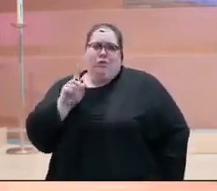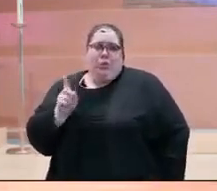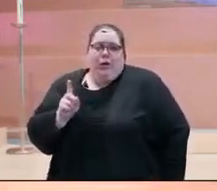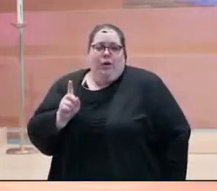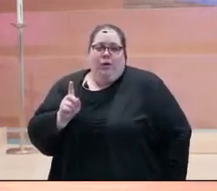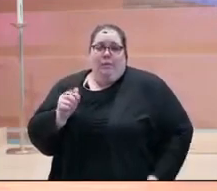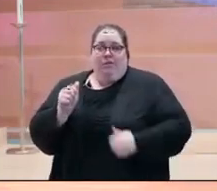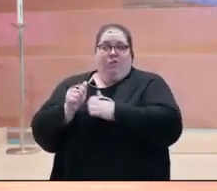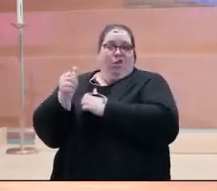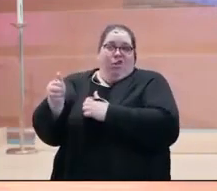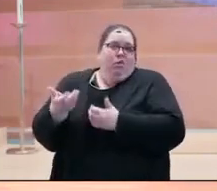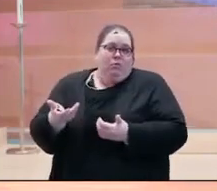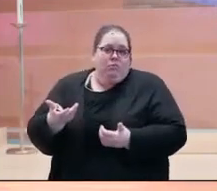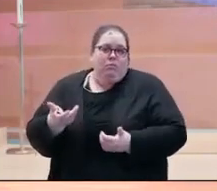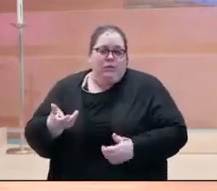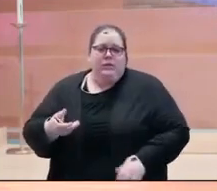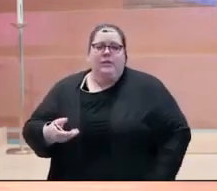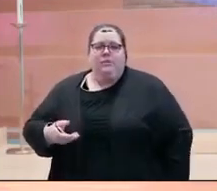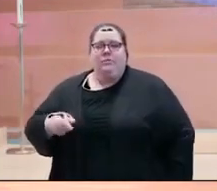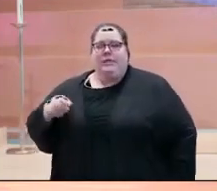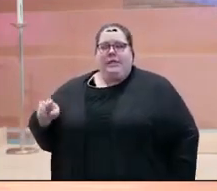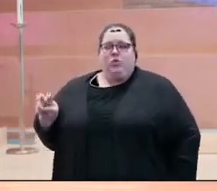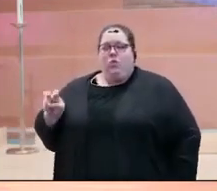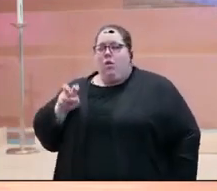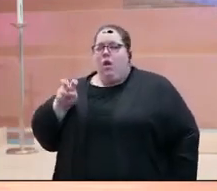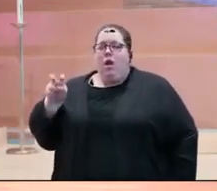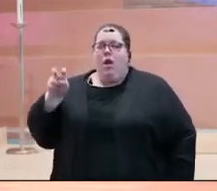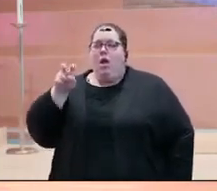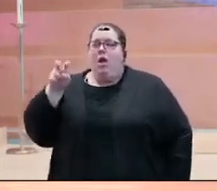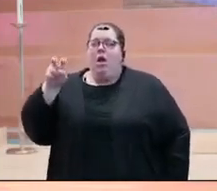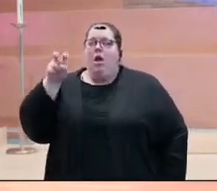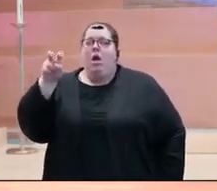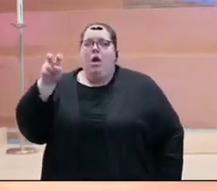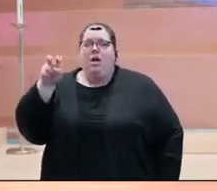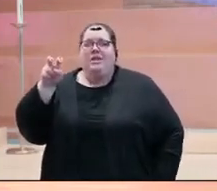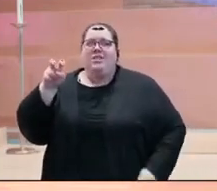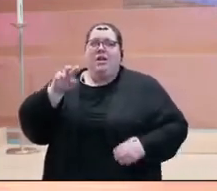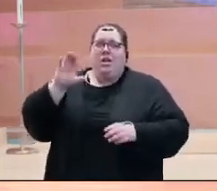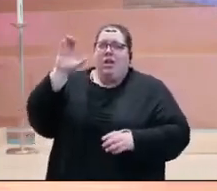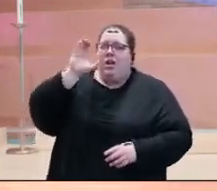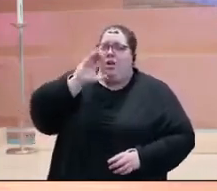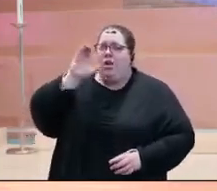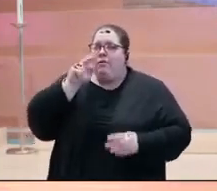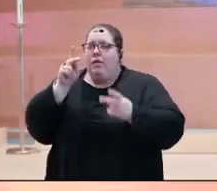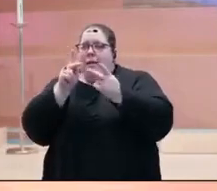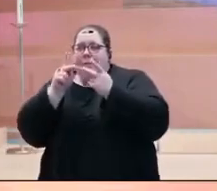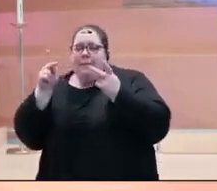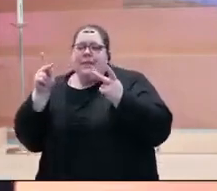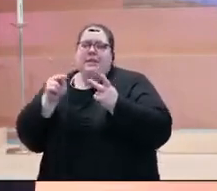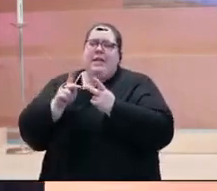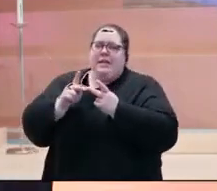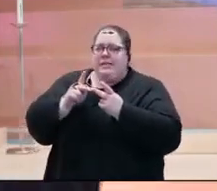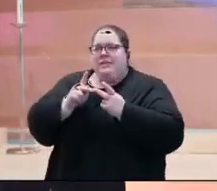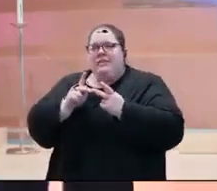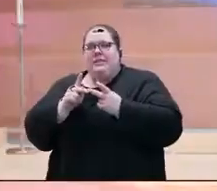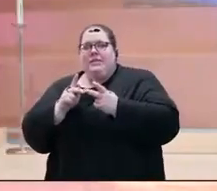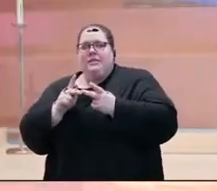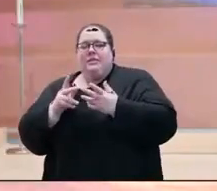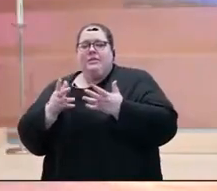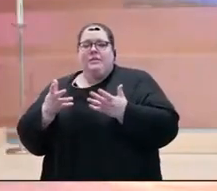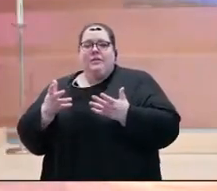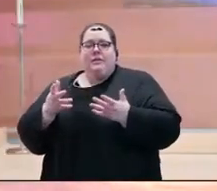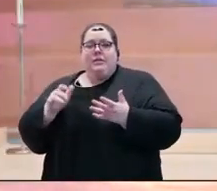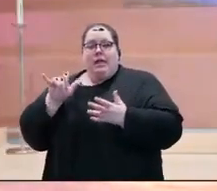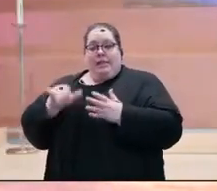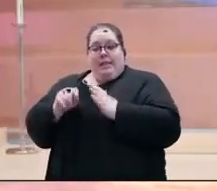Shechem, I guess. So he travels as far as Shechem, trying to find a place. He's still traveling around. He's still trying to look for something. And just